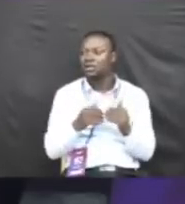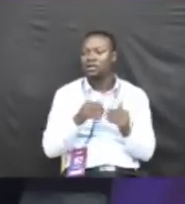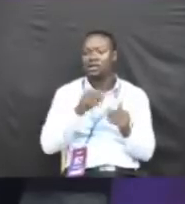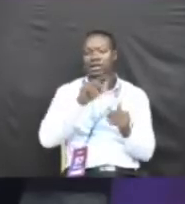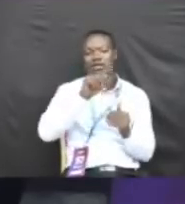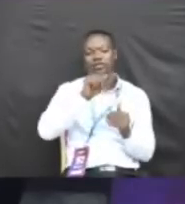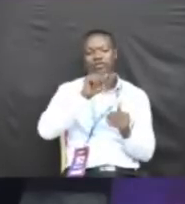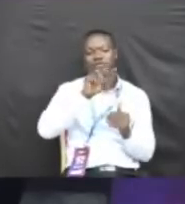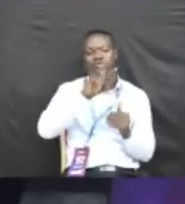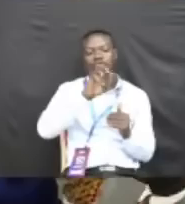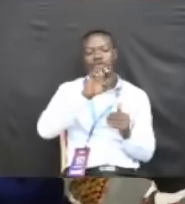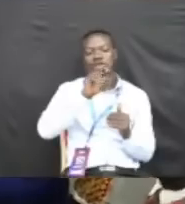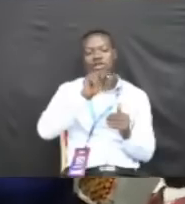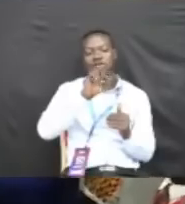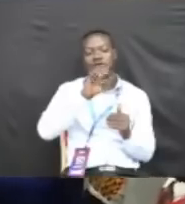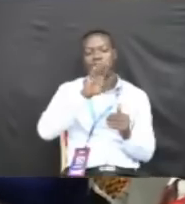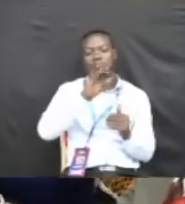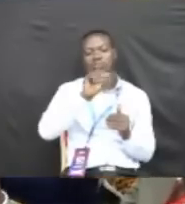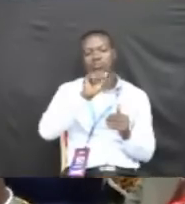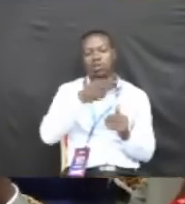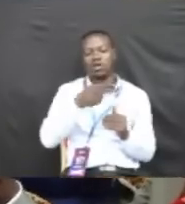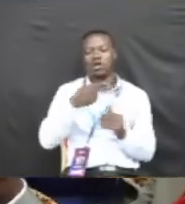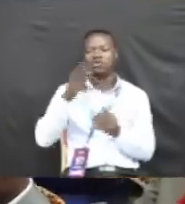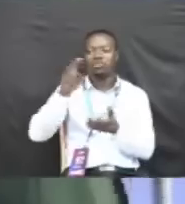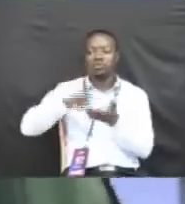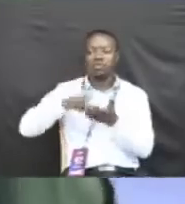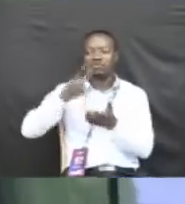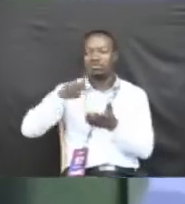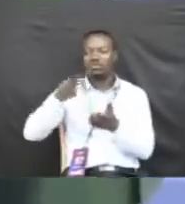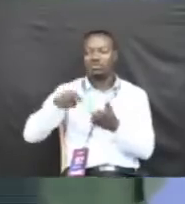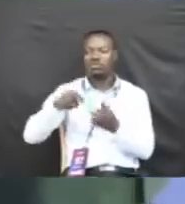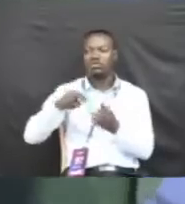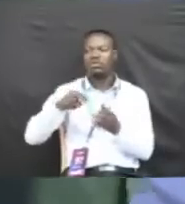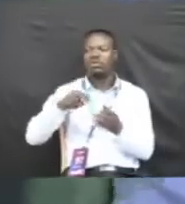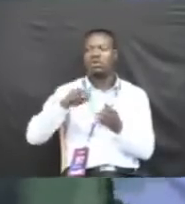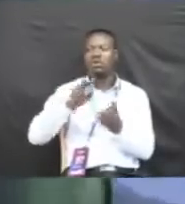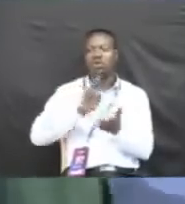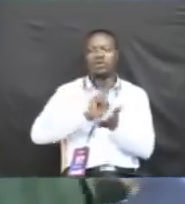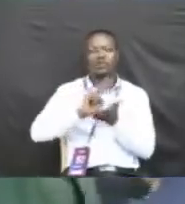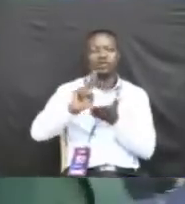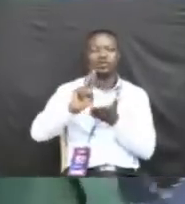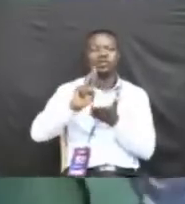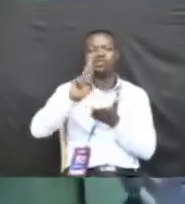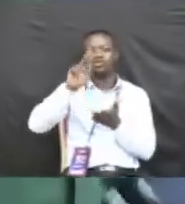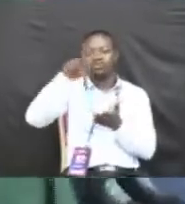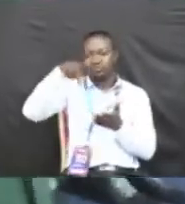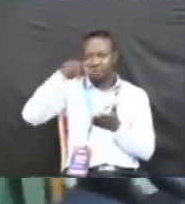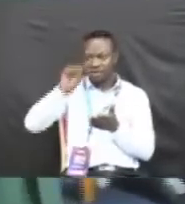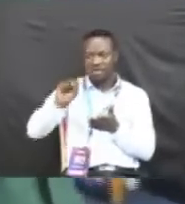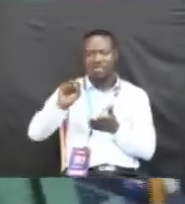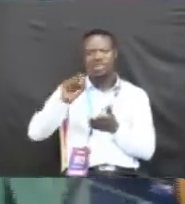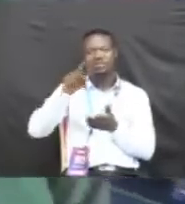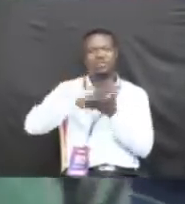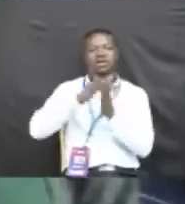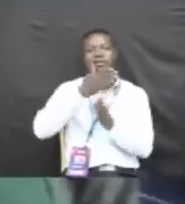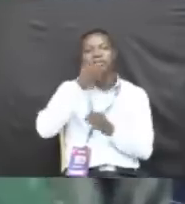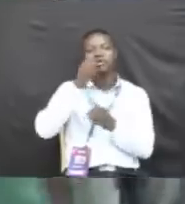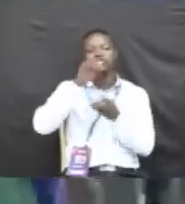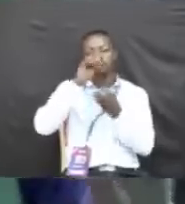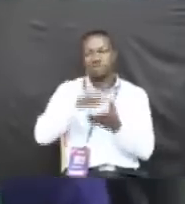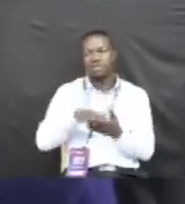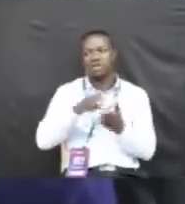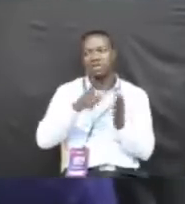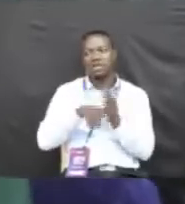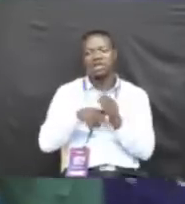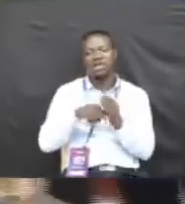2022 overall best graduating student at the University of Professional Studies. He was also the best graduating student in